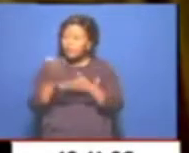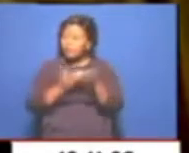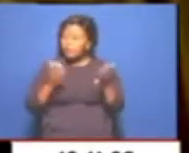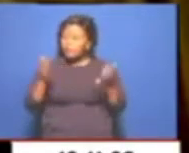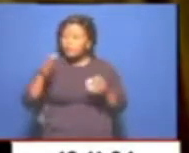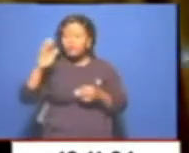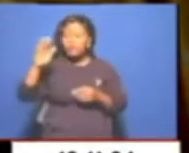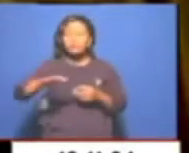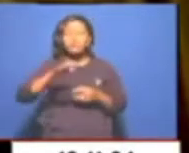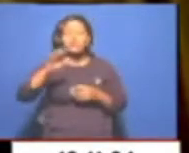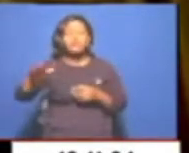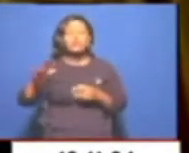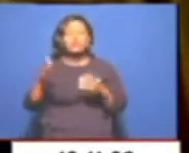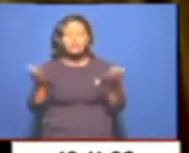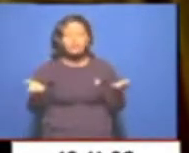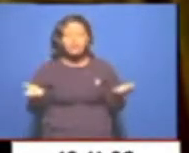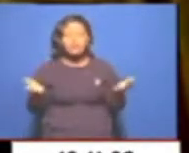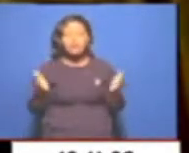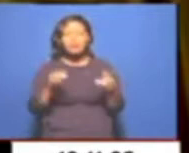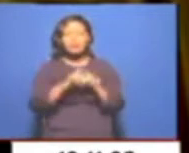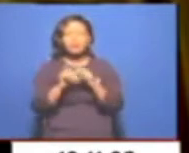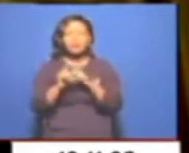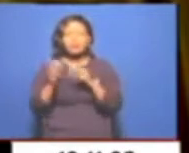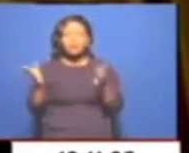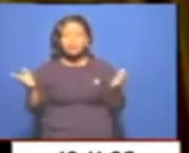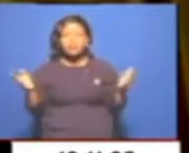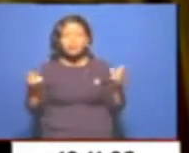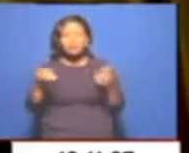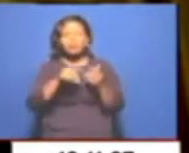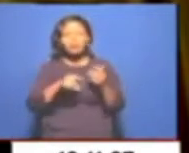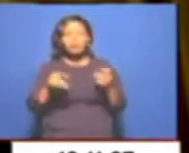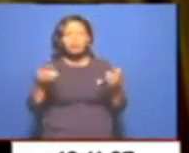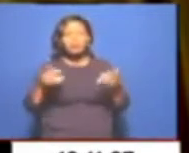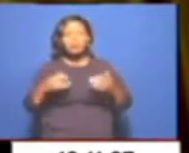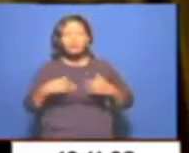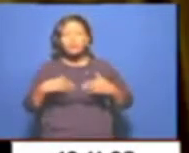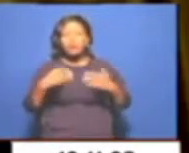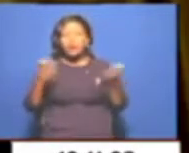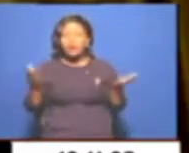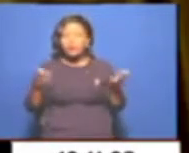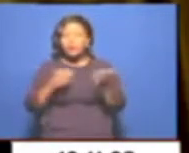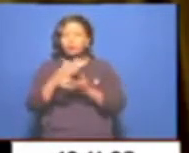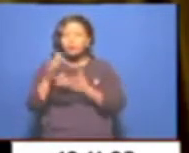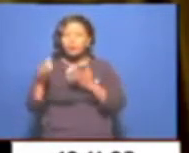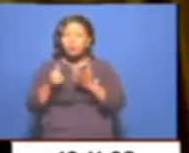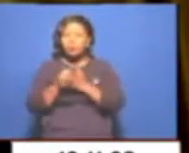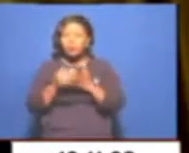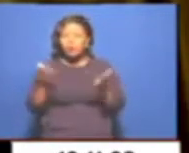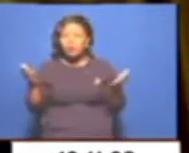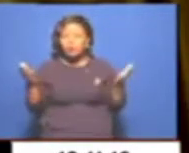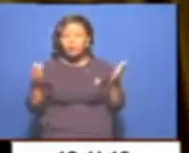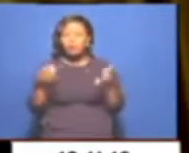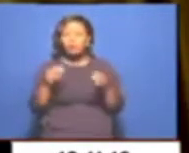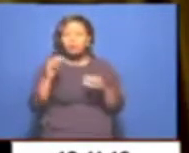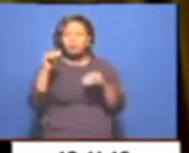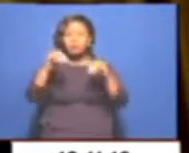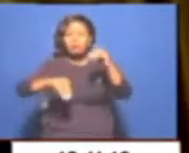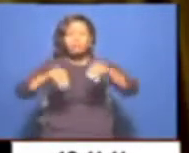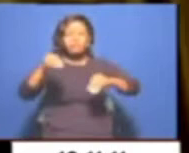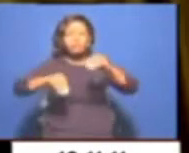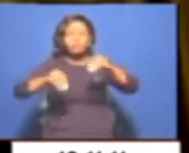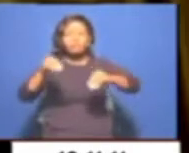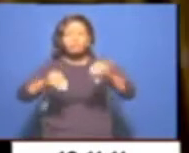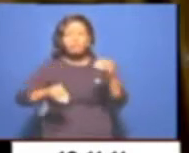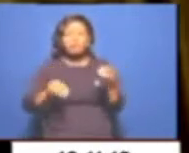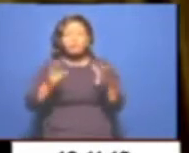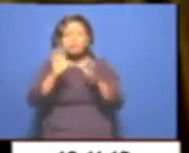on a bill. They don't vote on multiple questions, they vote on a bill. In a referendum, it is a bill that is put before the people, and they